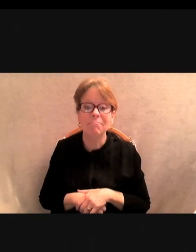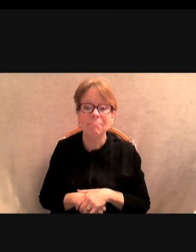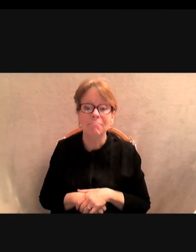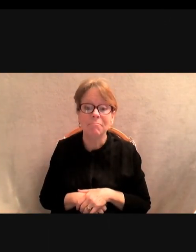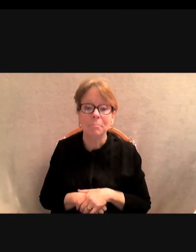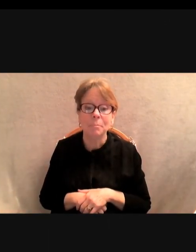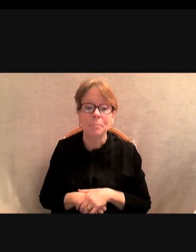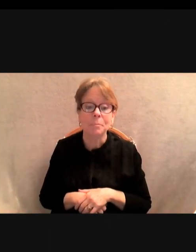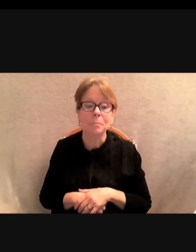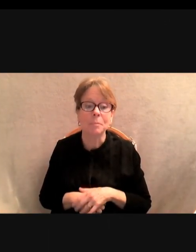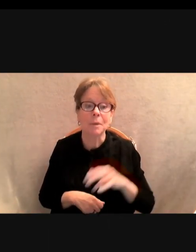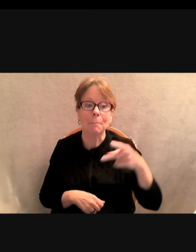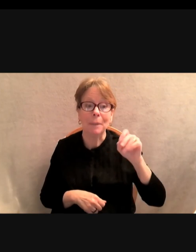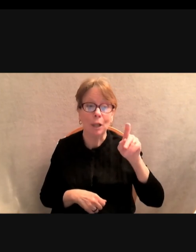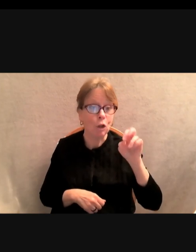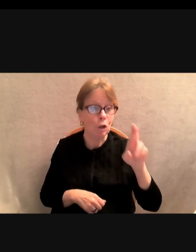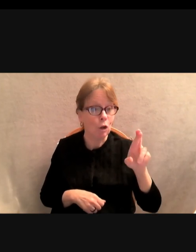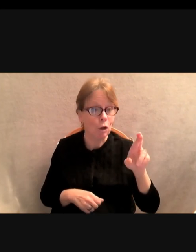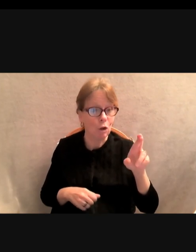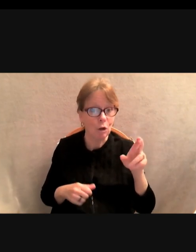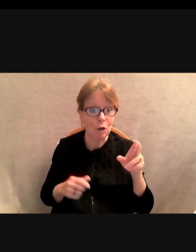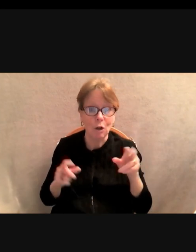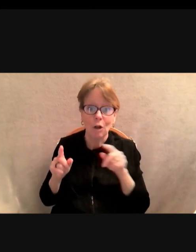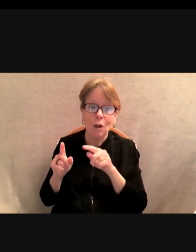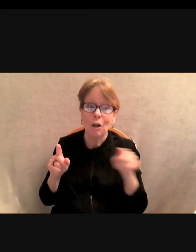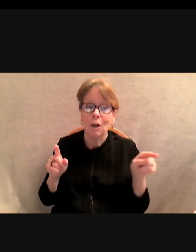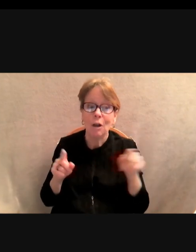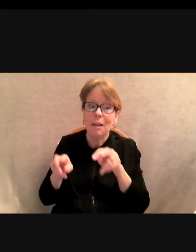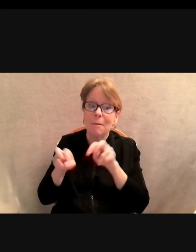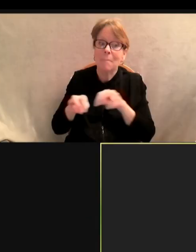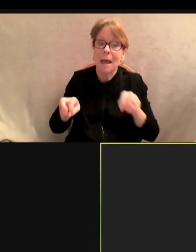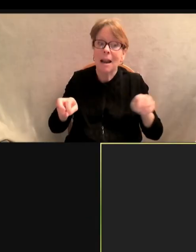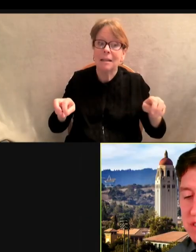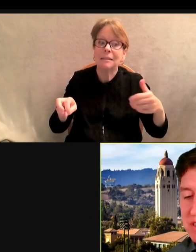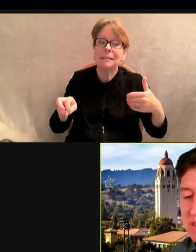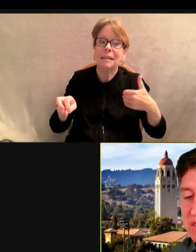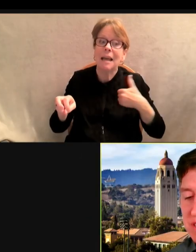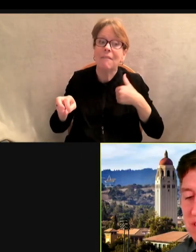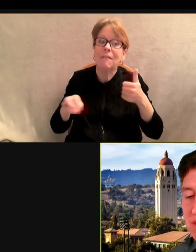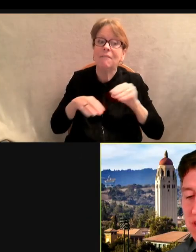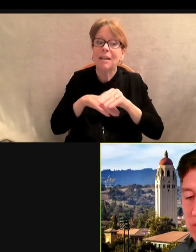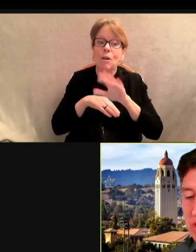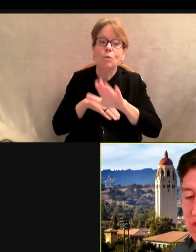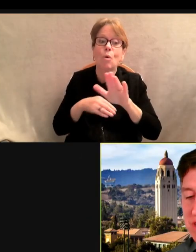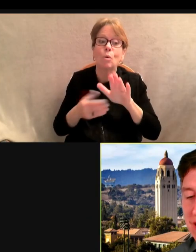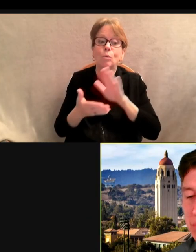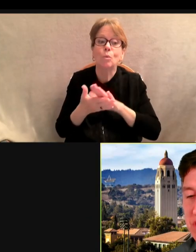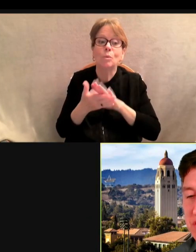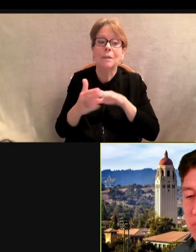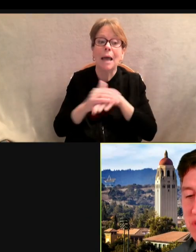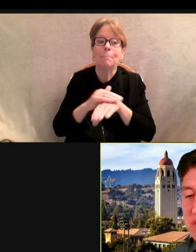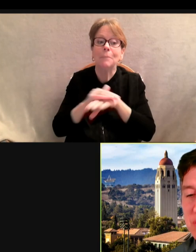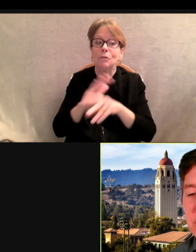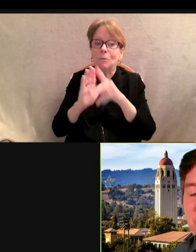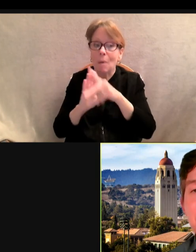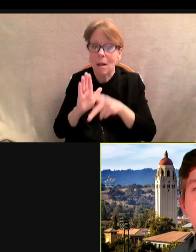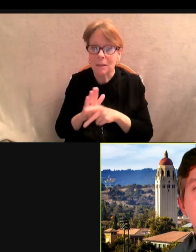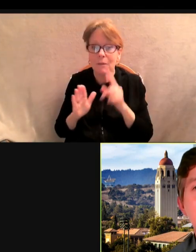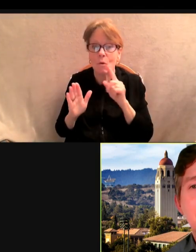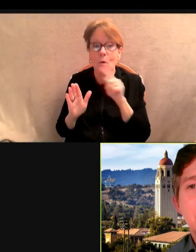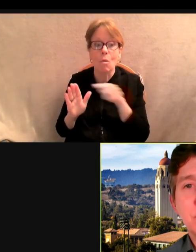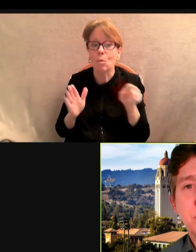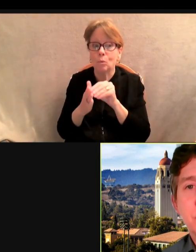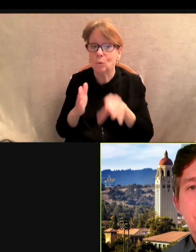Have any of the panelists had any impact on your respective schools' admissions policies in regards to applicants with